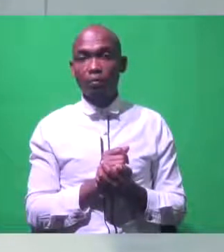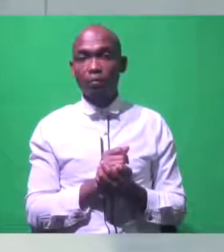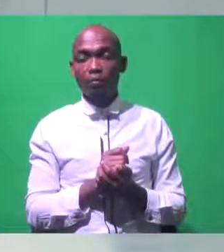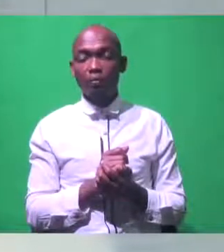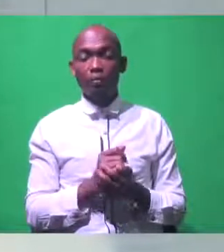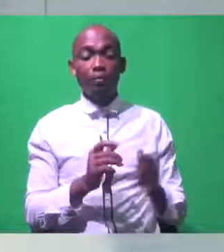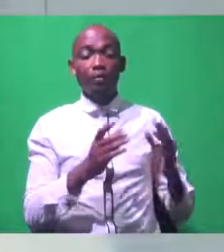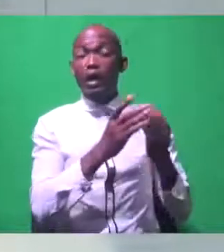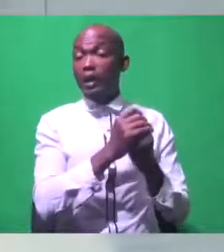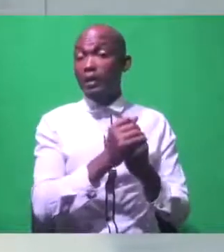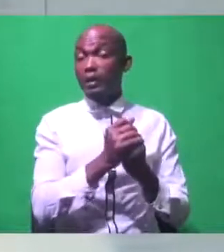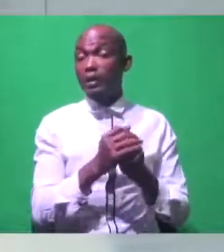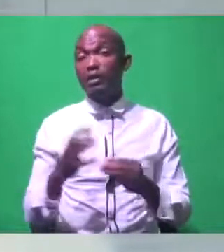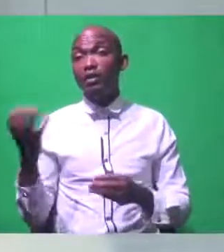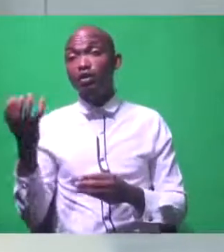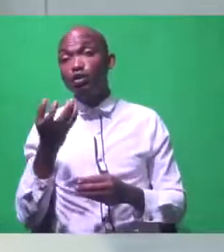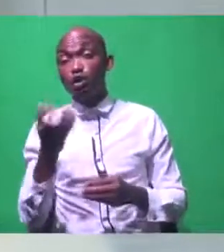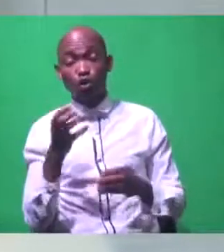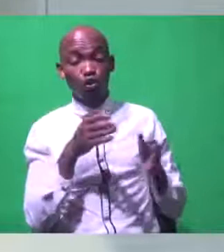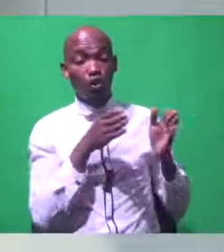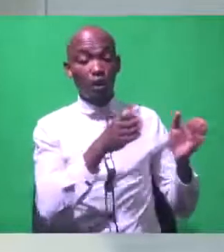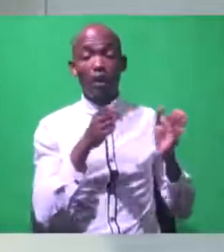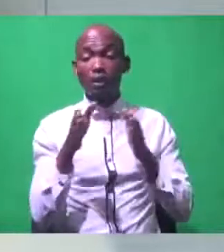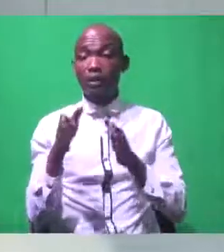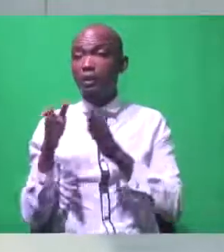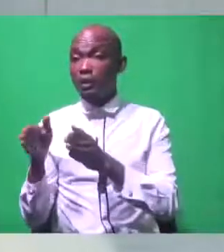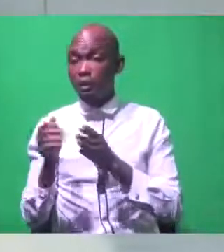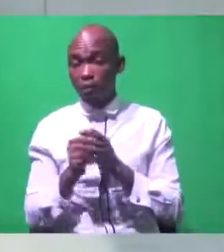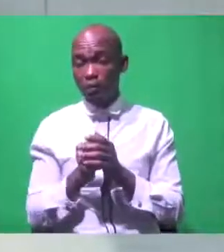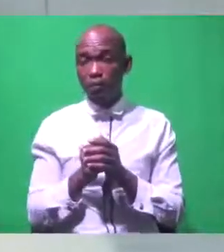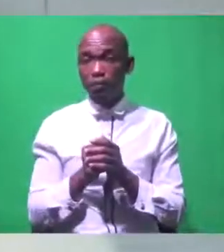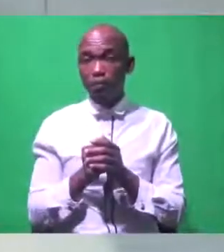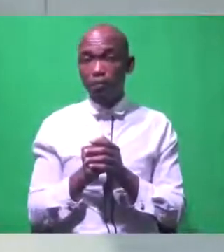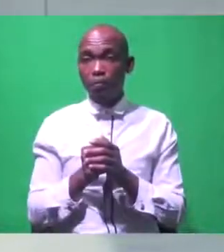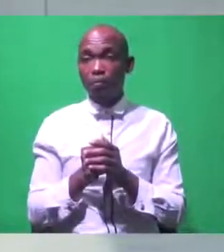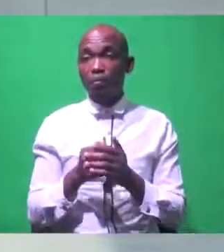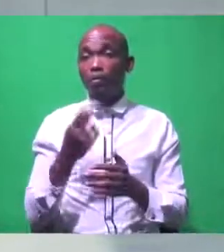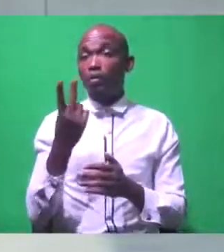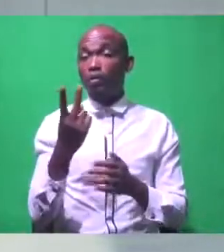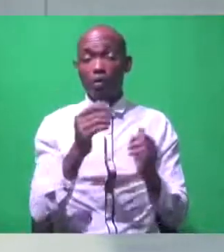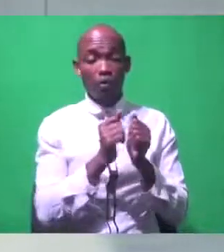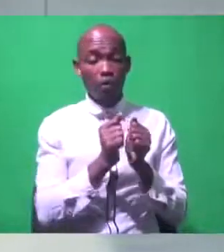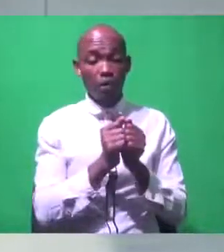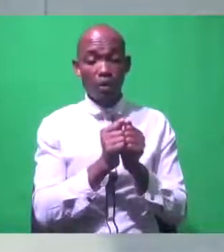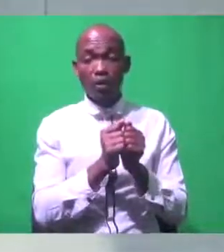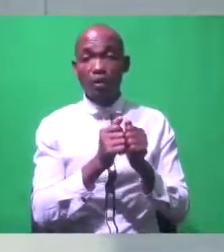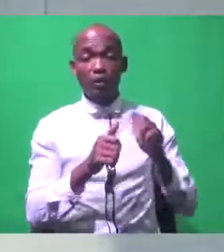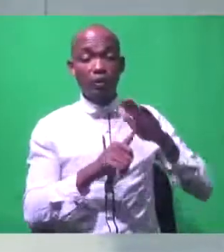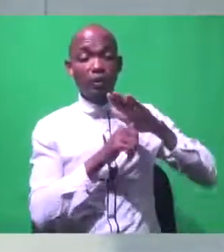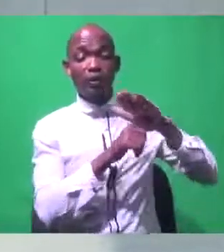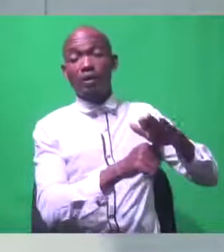social classes. Here we have two things. We have